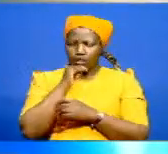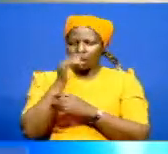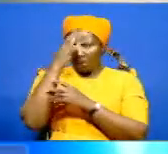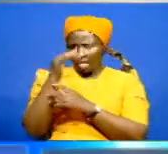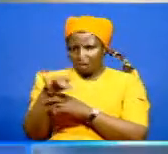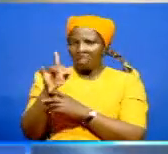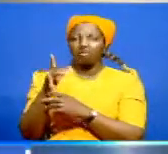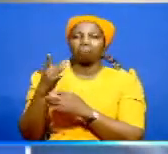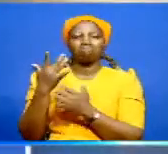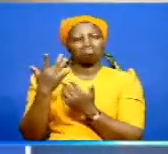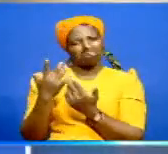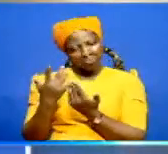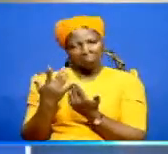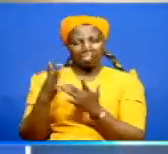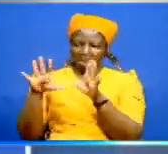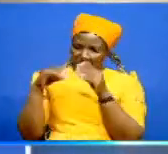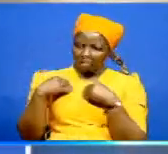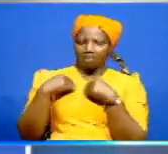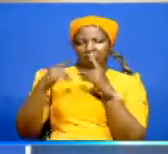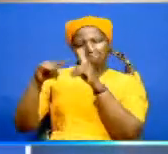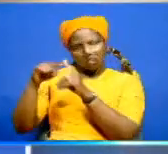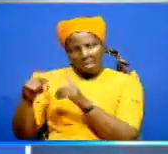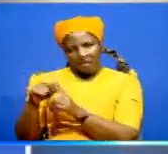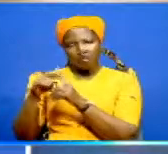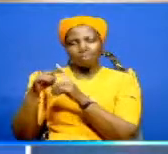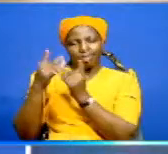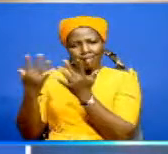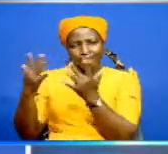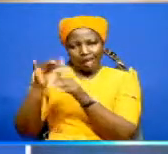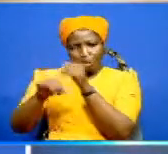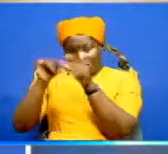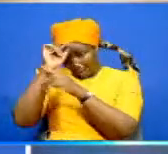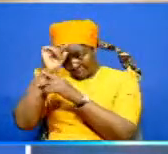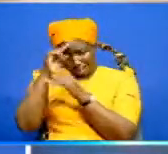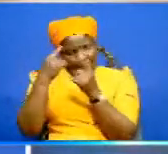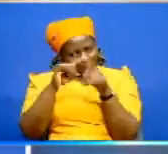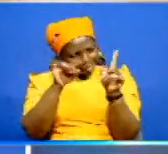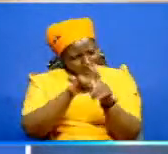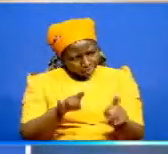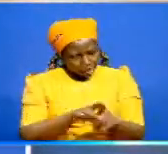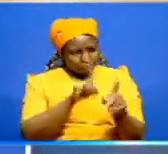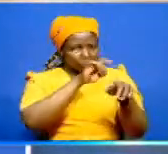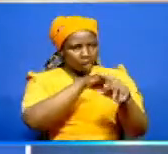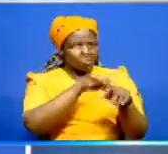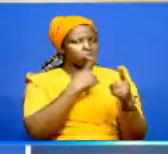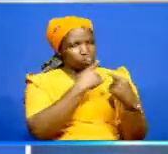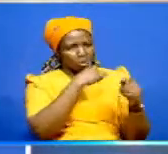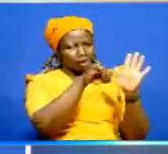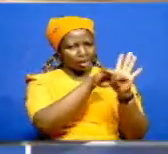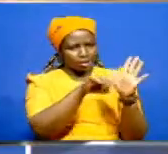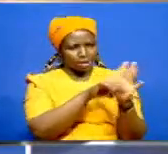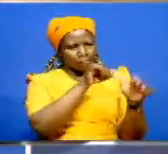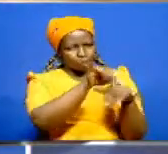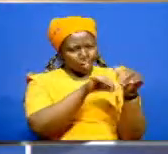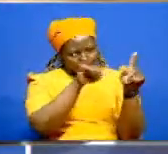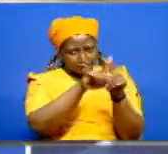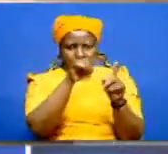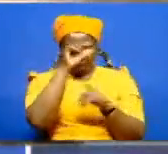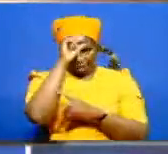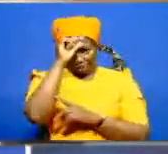for government successes yet remain critical of the same government. Beatrice Gatonya Ngetich with the details.